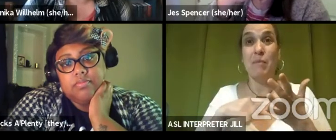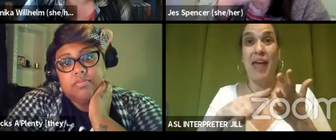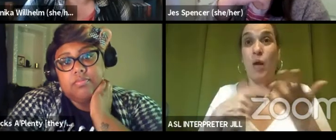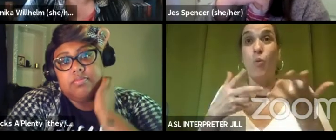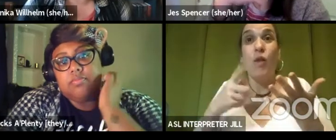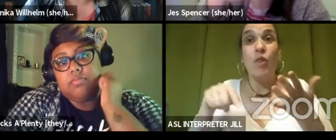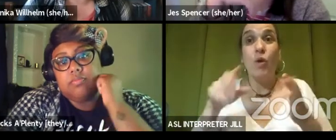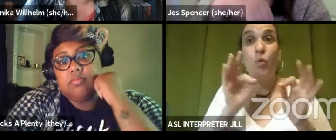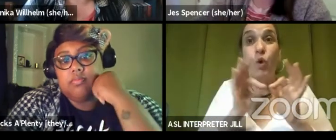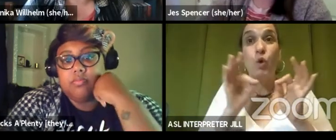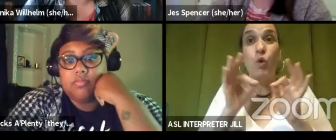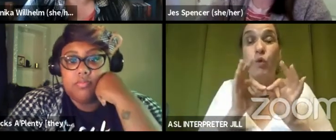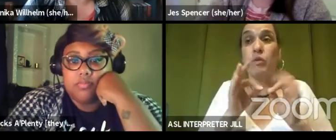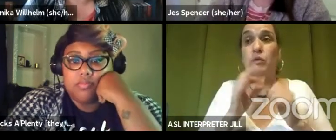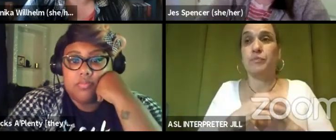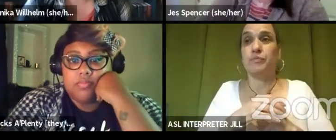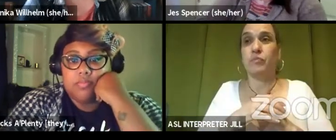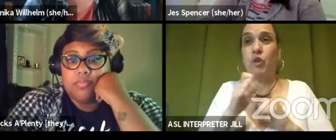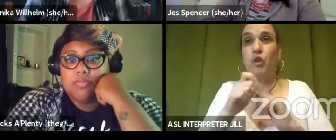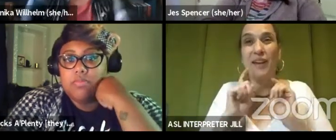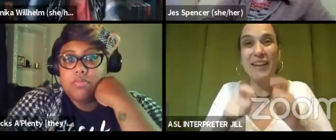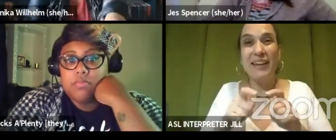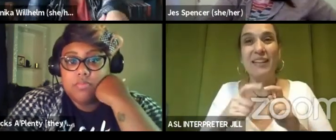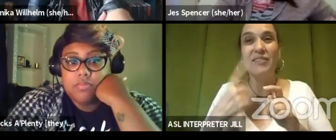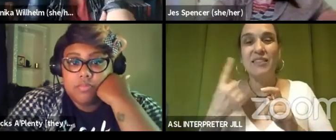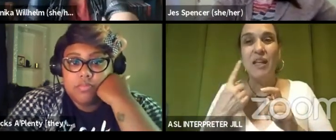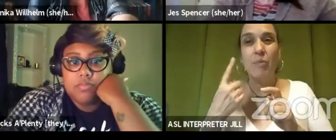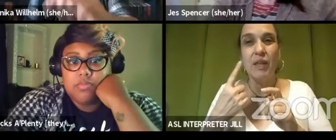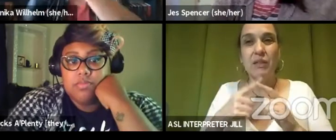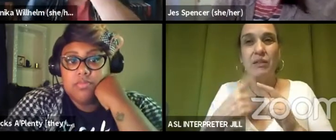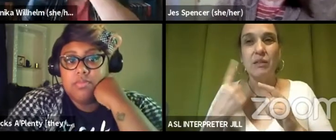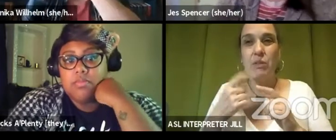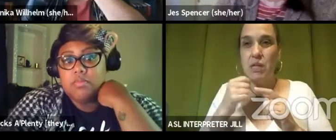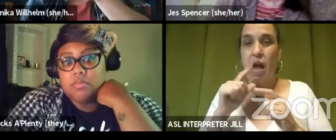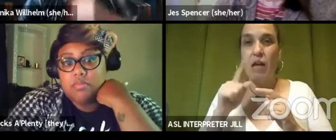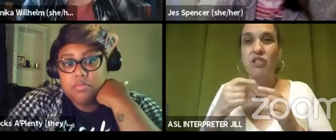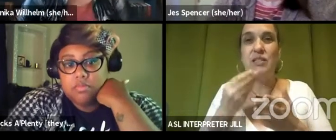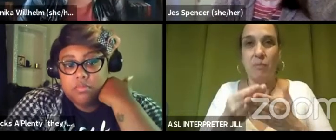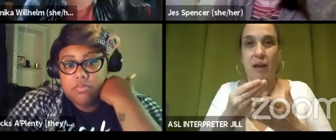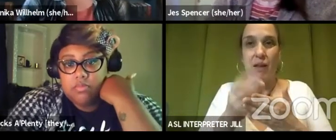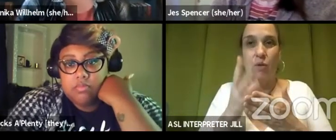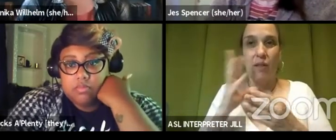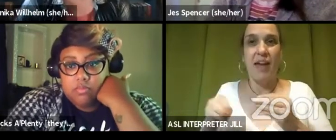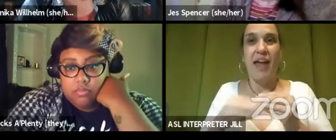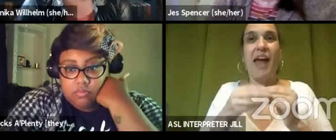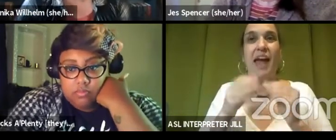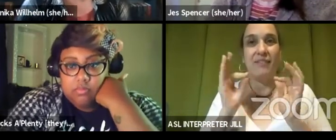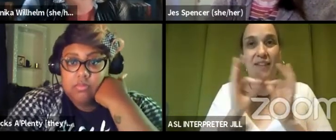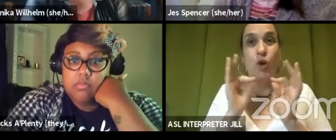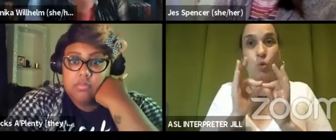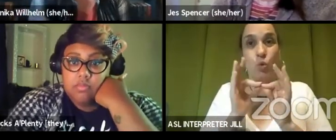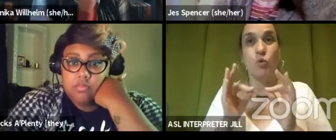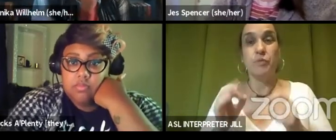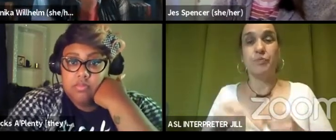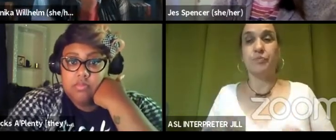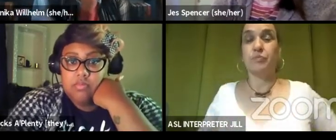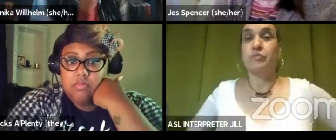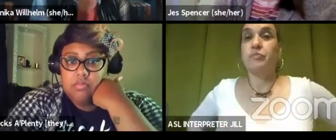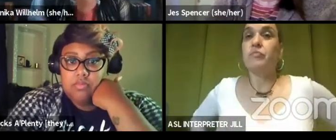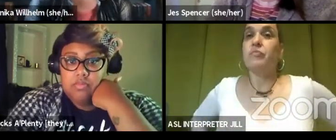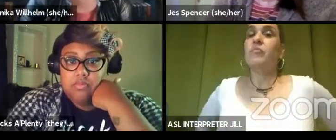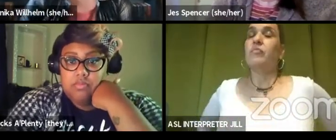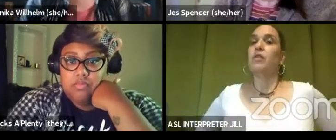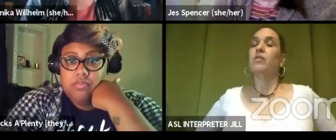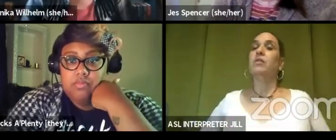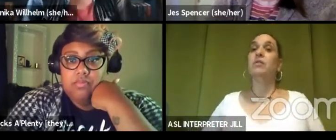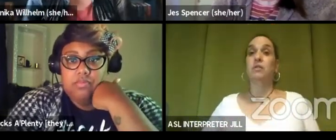like, you can give something to someone that isn't just money, that adds value. And I think that when it comes